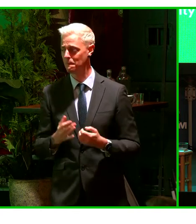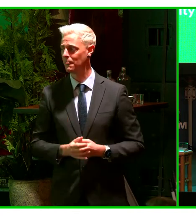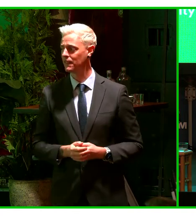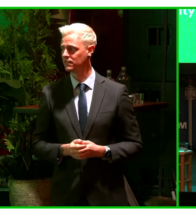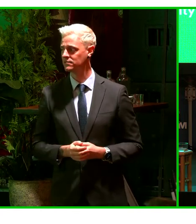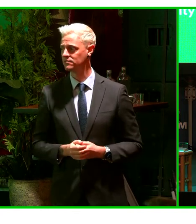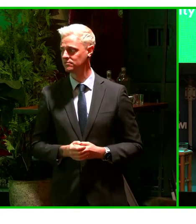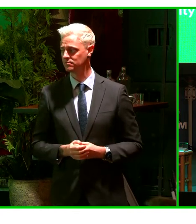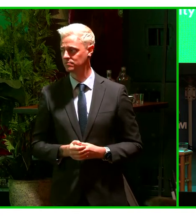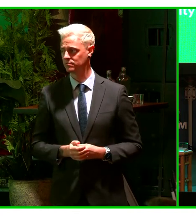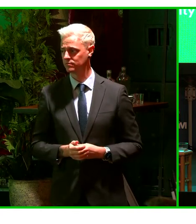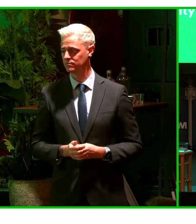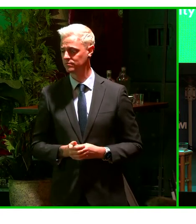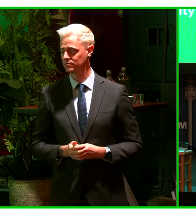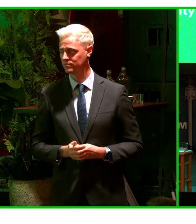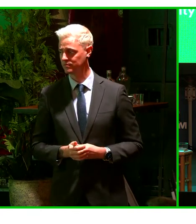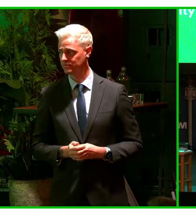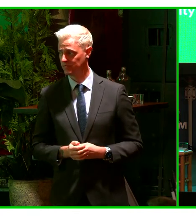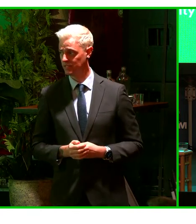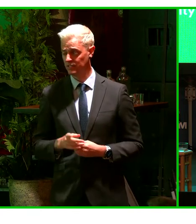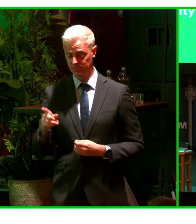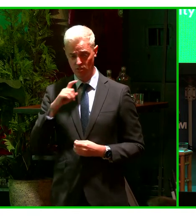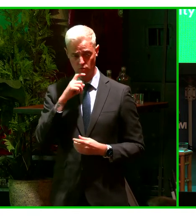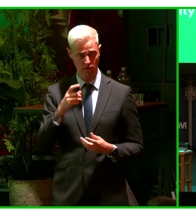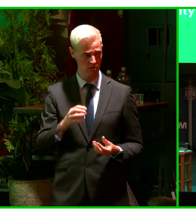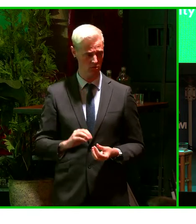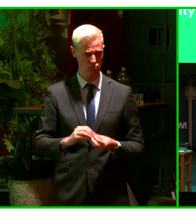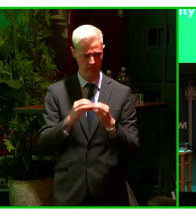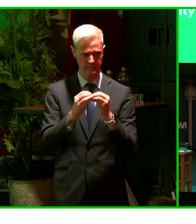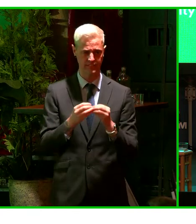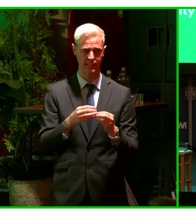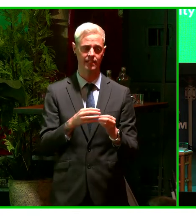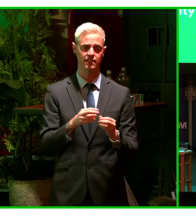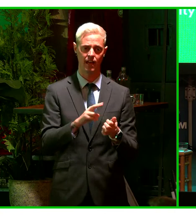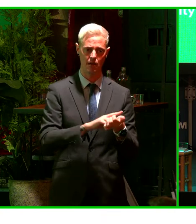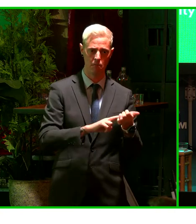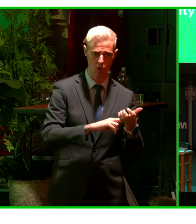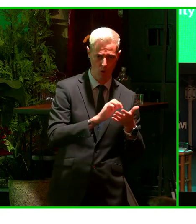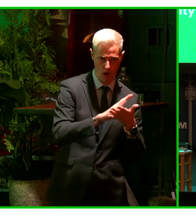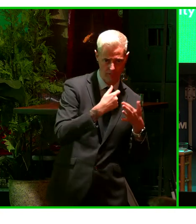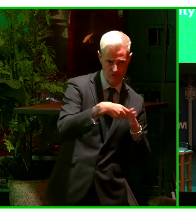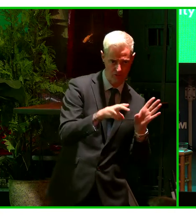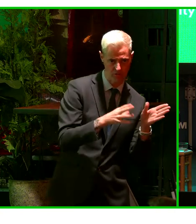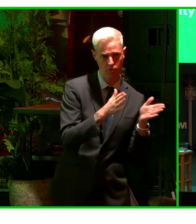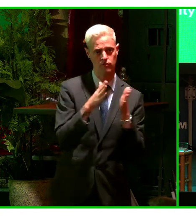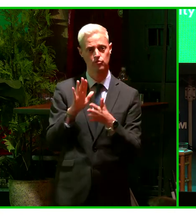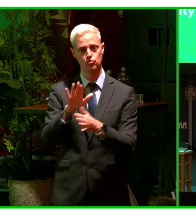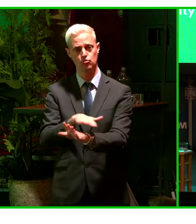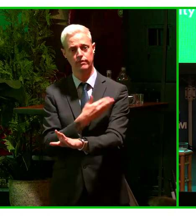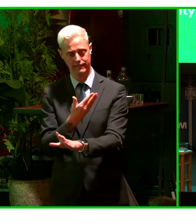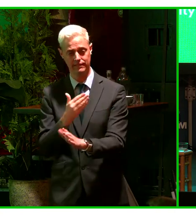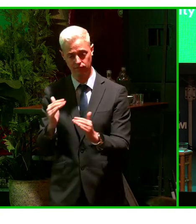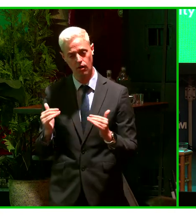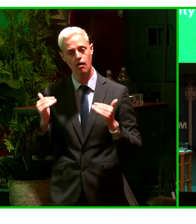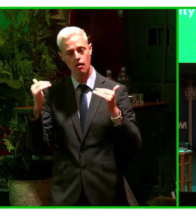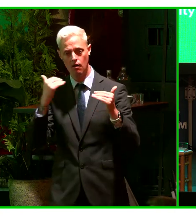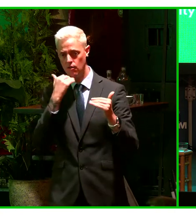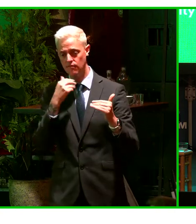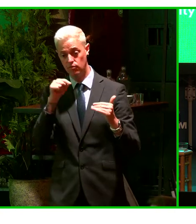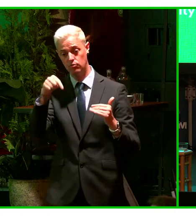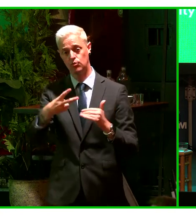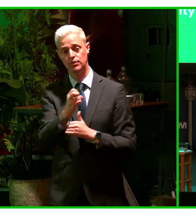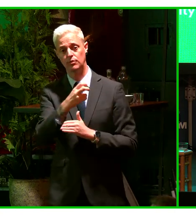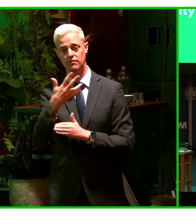status and will be producing blue hydrogen in significant volumes by the end of 2025. So the next few years